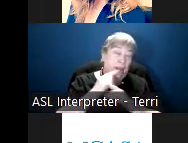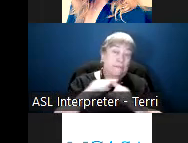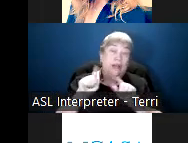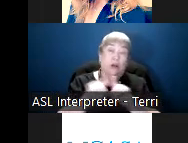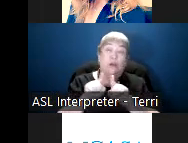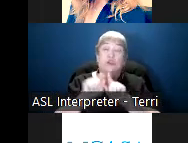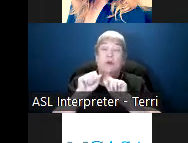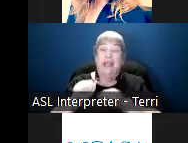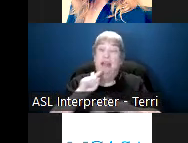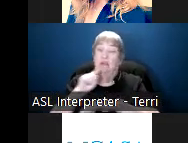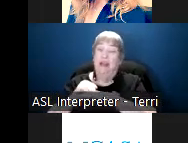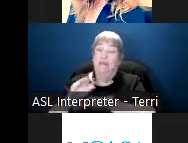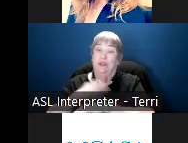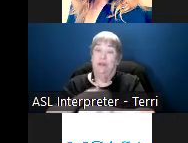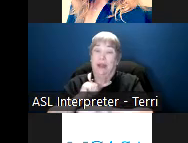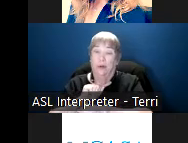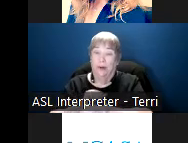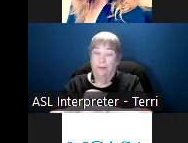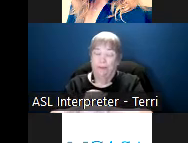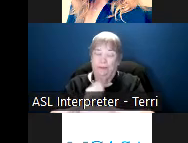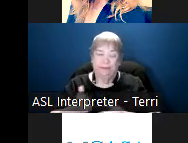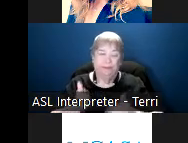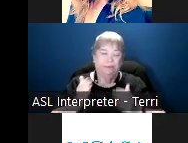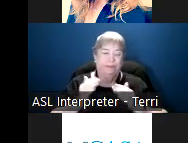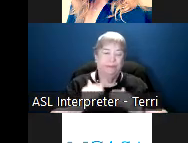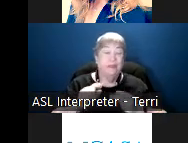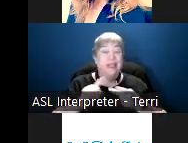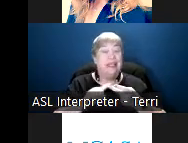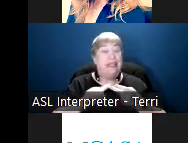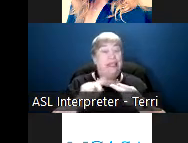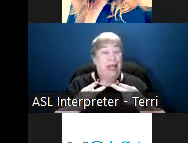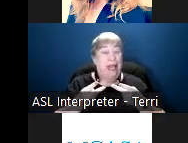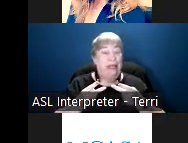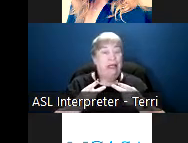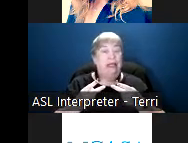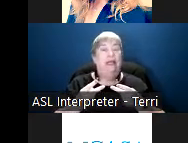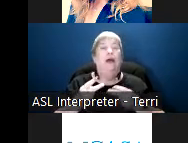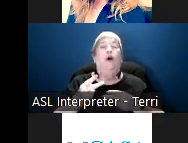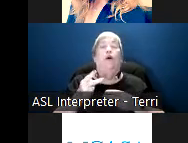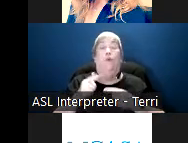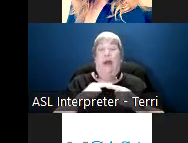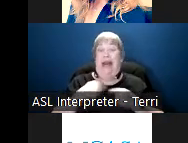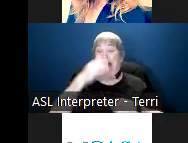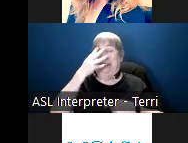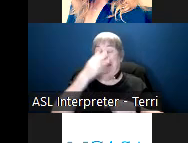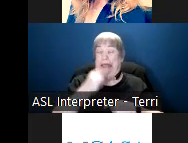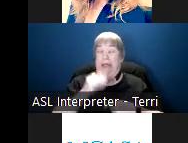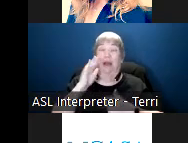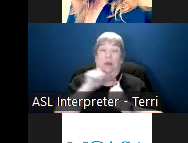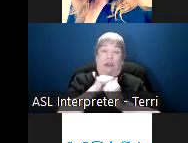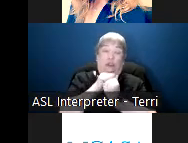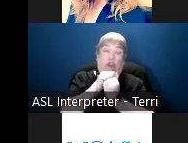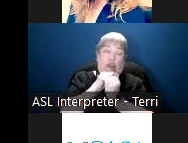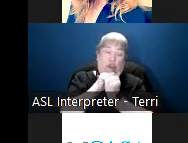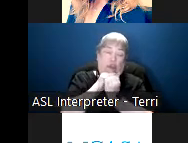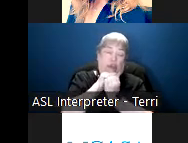night and I have really bad nightmares. So if I'm not sleeping well, if I'm waking up with my jaw hurting, I know that I'm